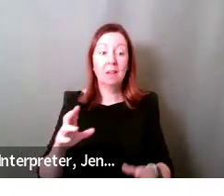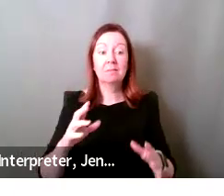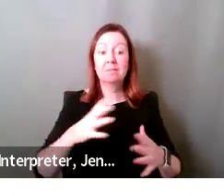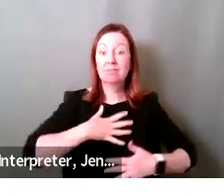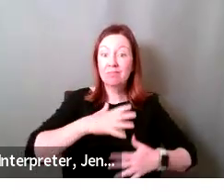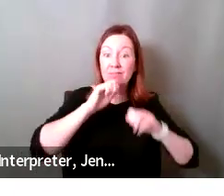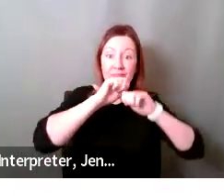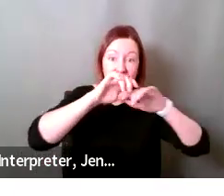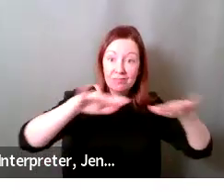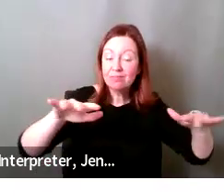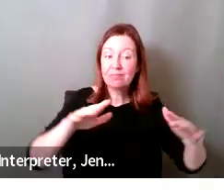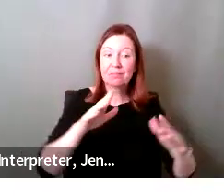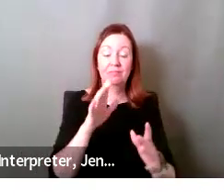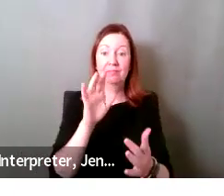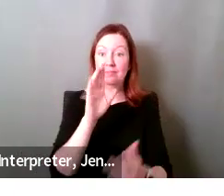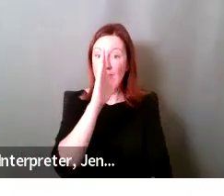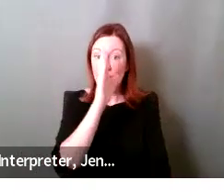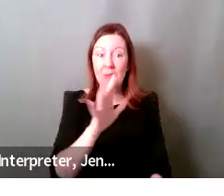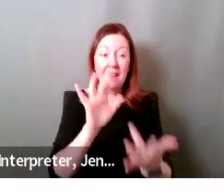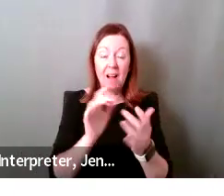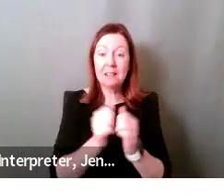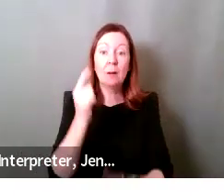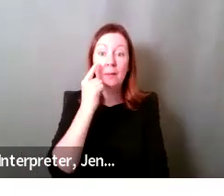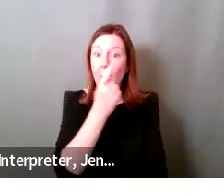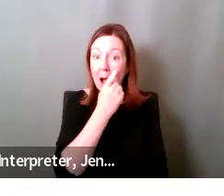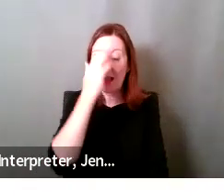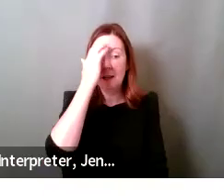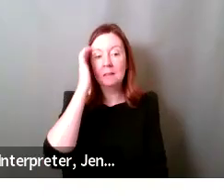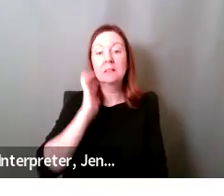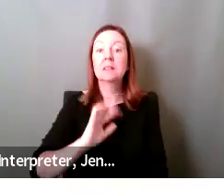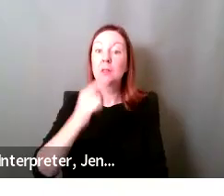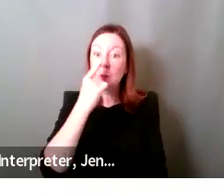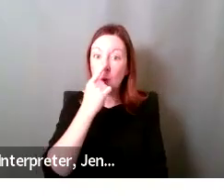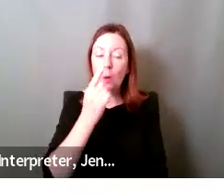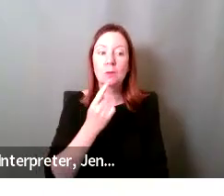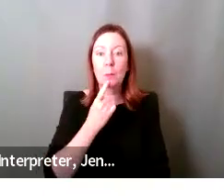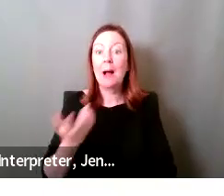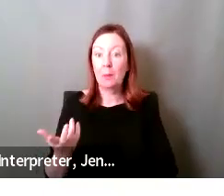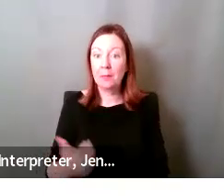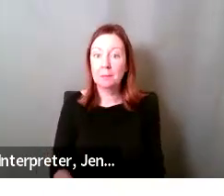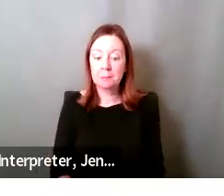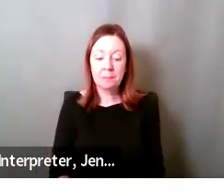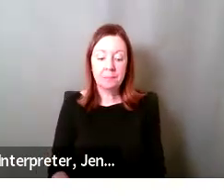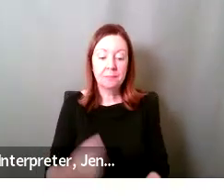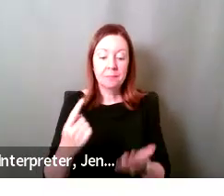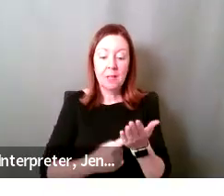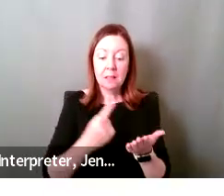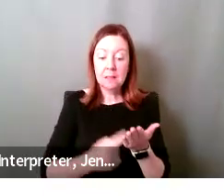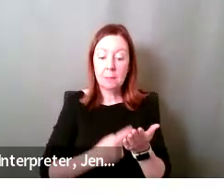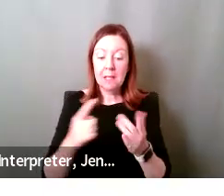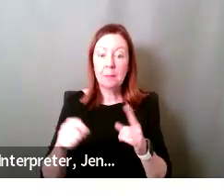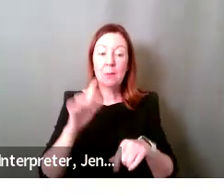come into direct contact with a person's eyes, nose, or mouth. Sometimes by